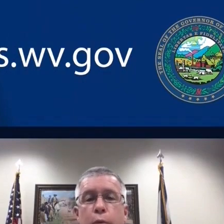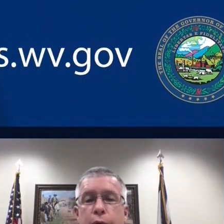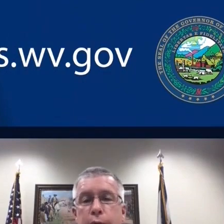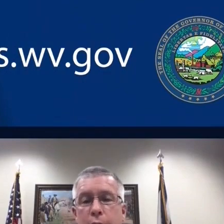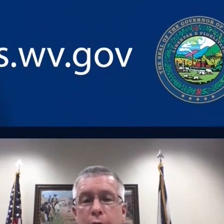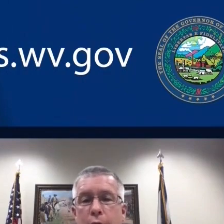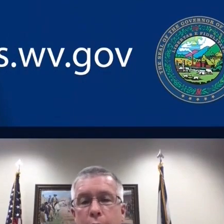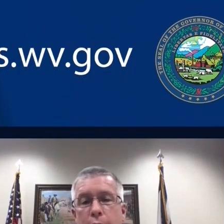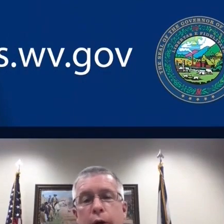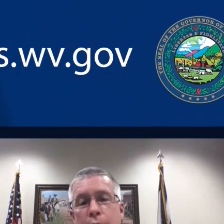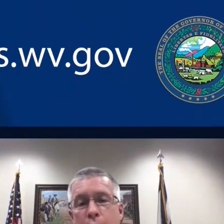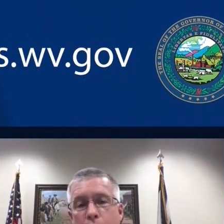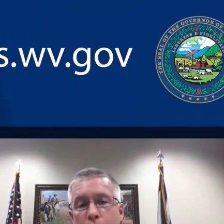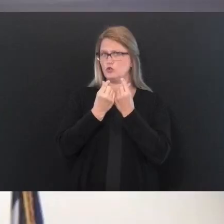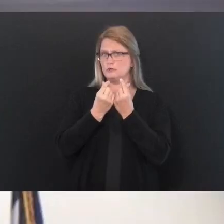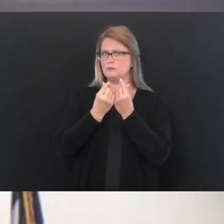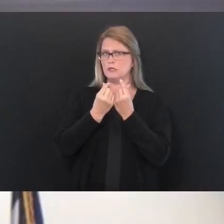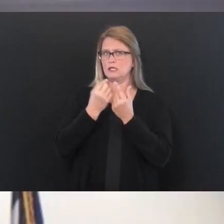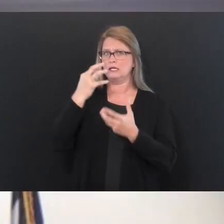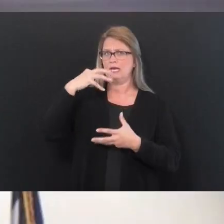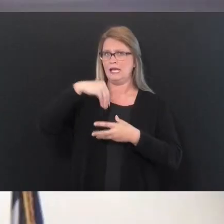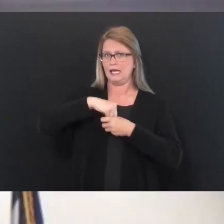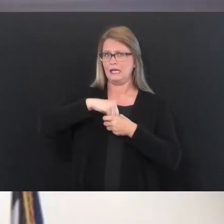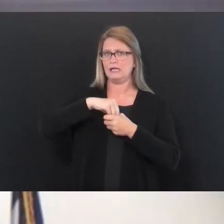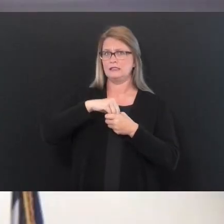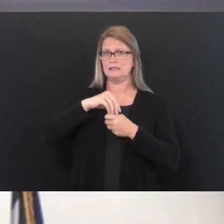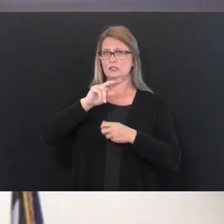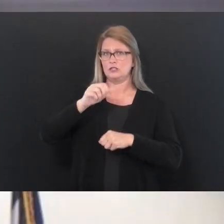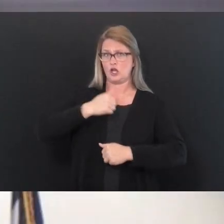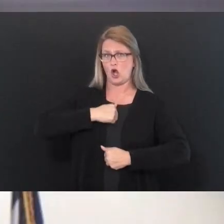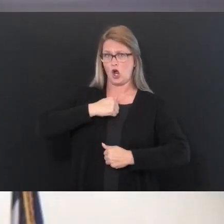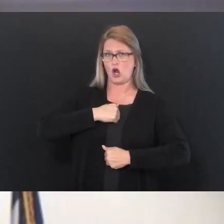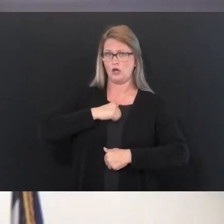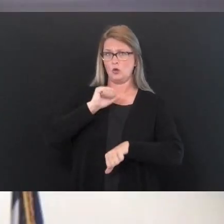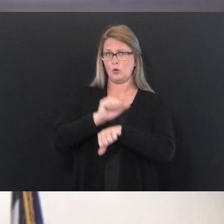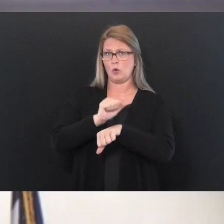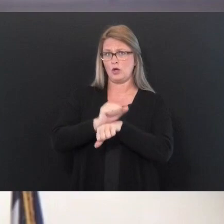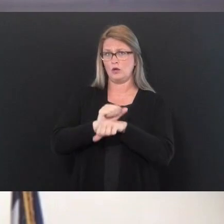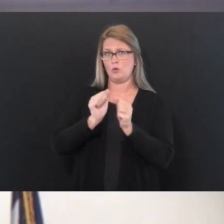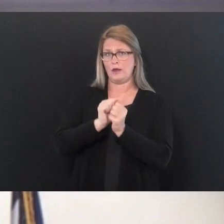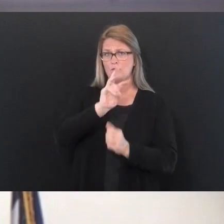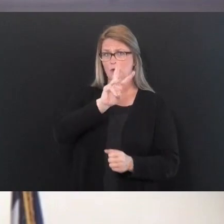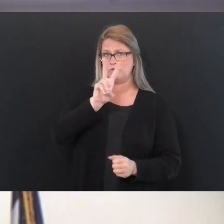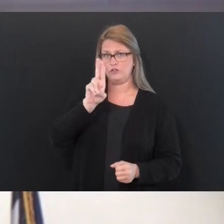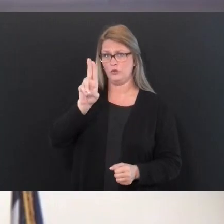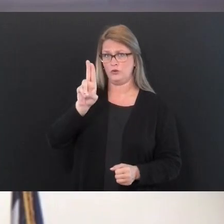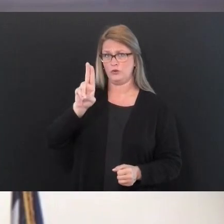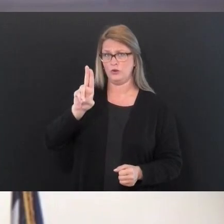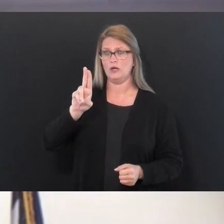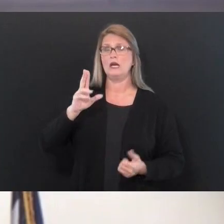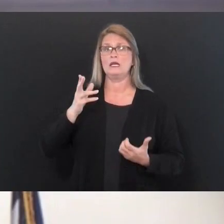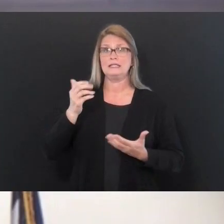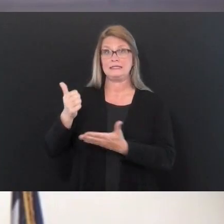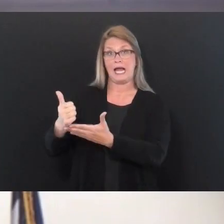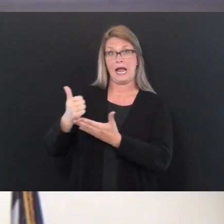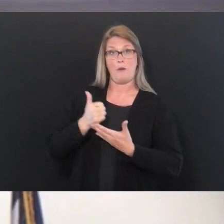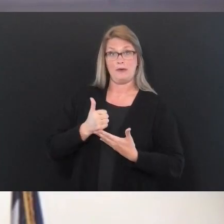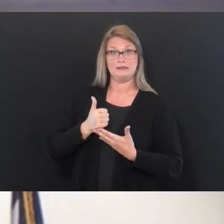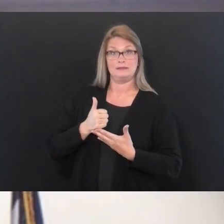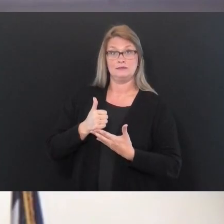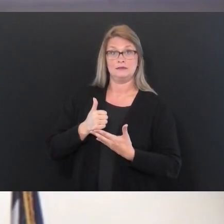group within the Guard working with personnel from West Virginia University who help us